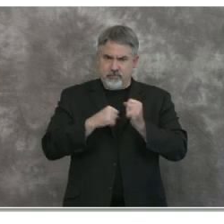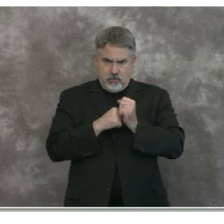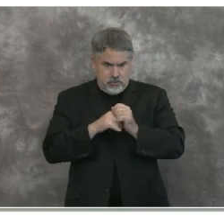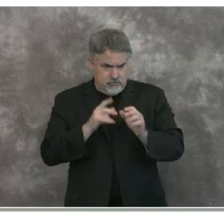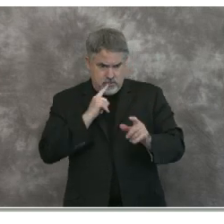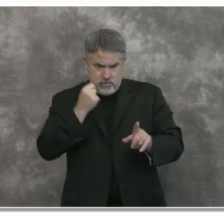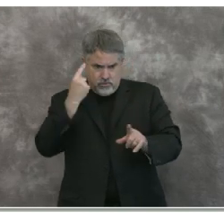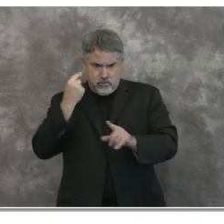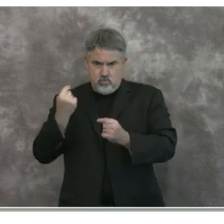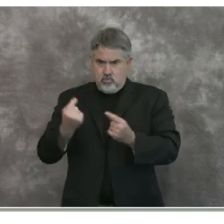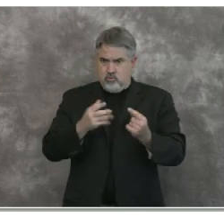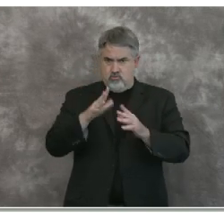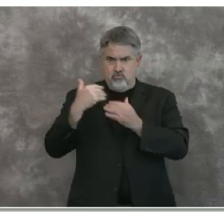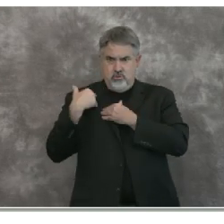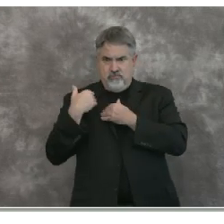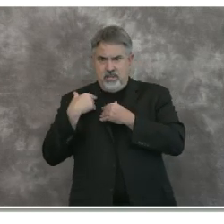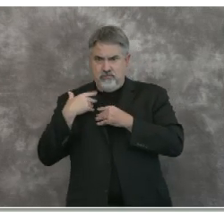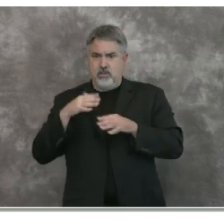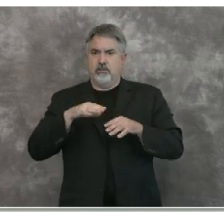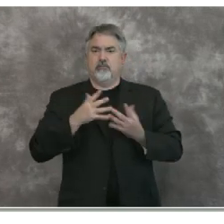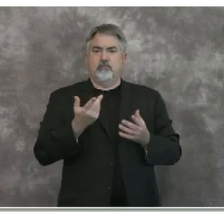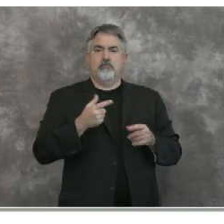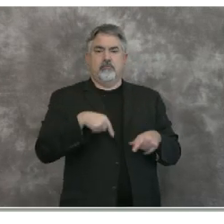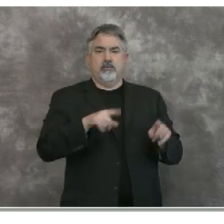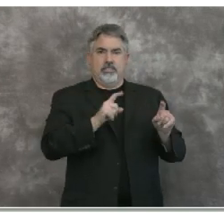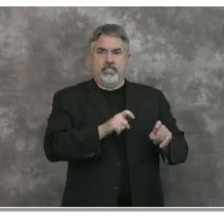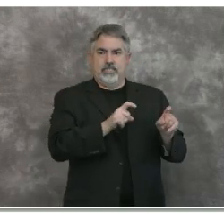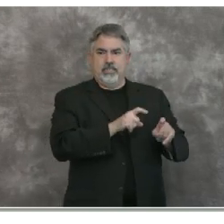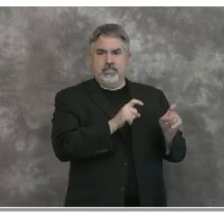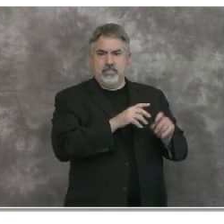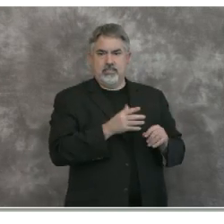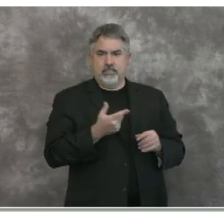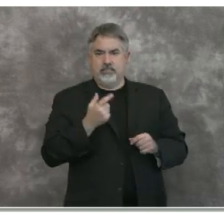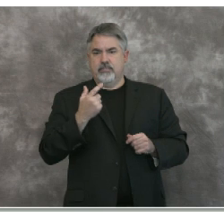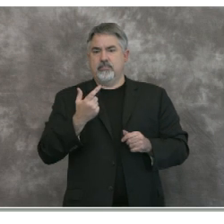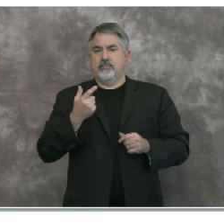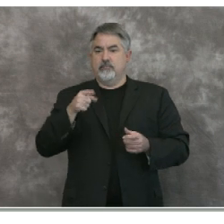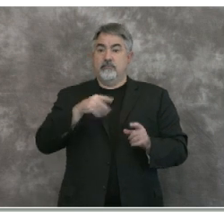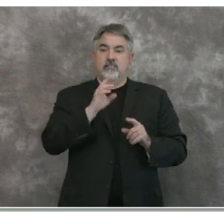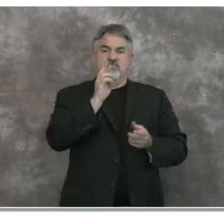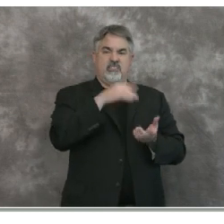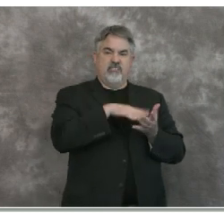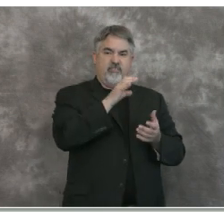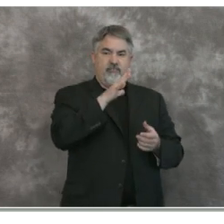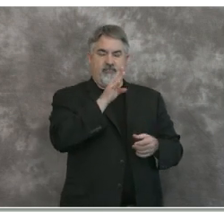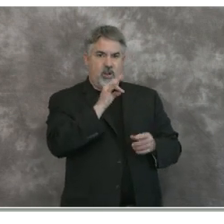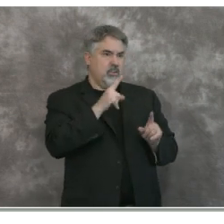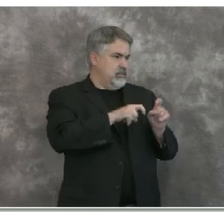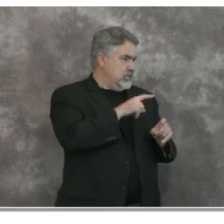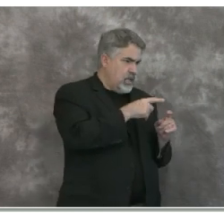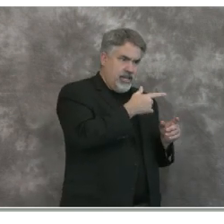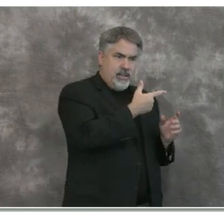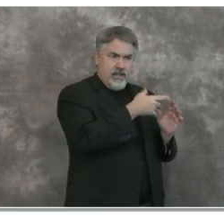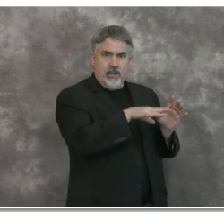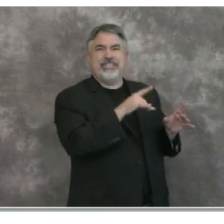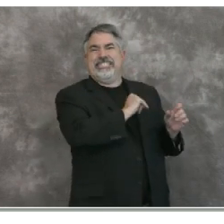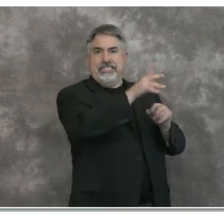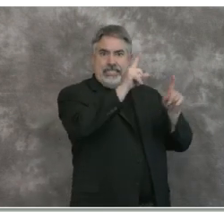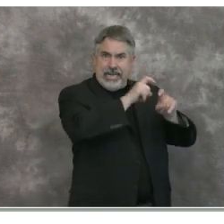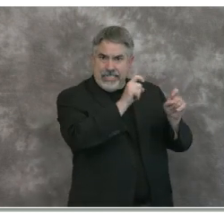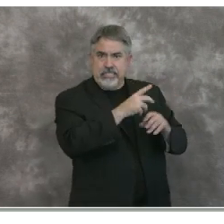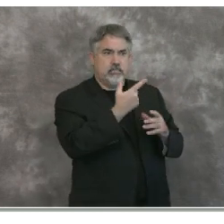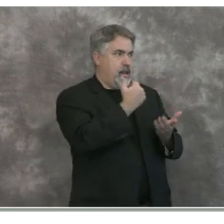to rapidly and widely test, identify positives, isolate them, contact trace their close contacts, test